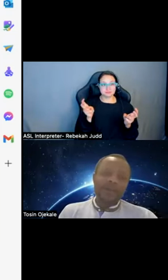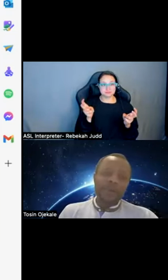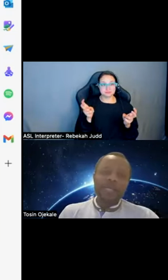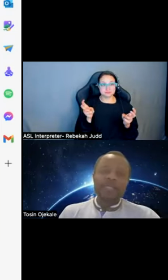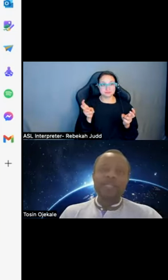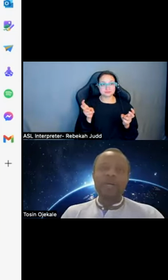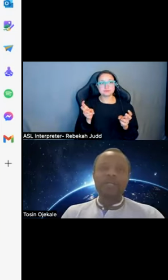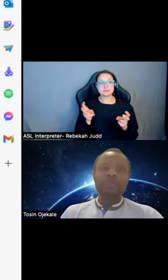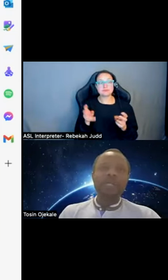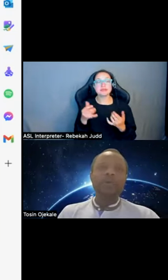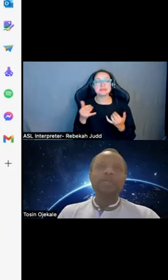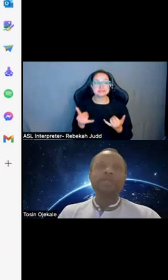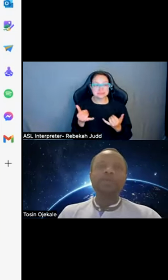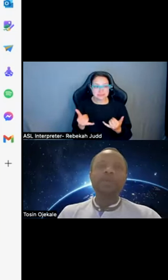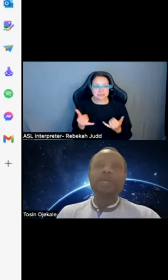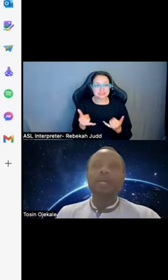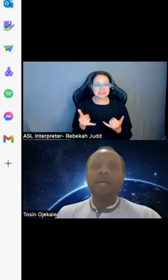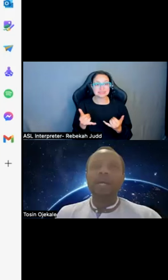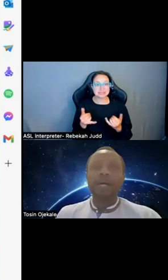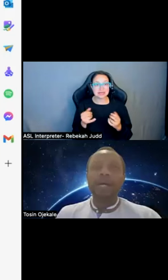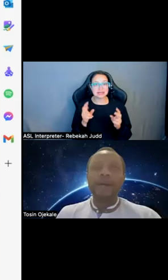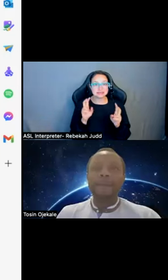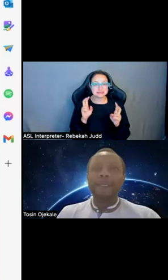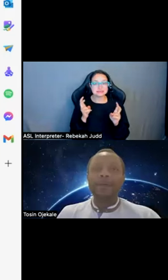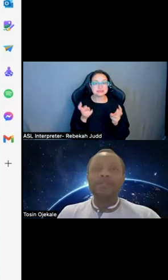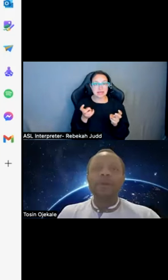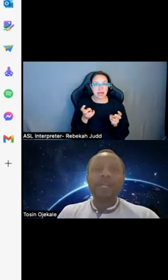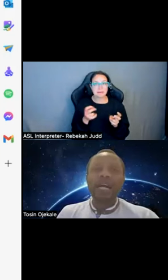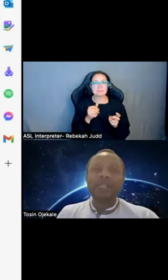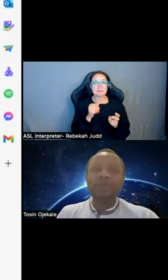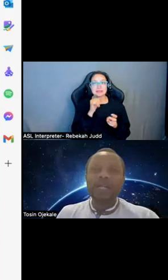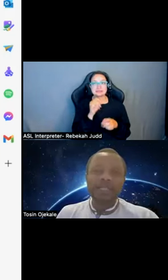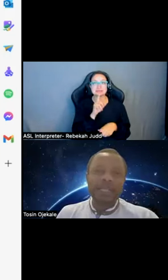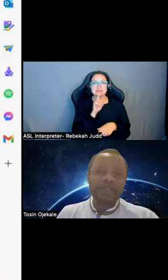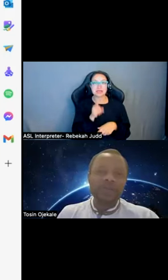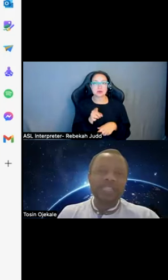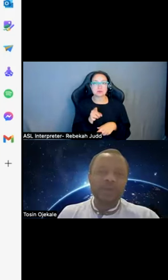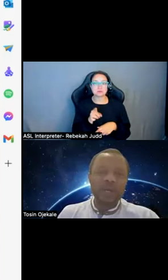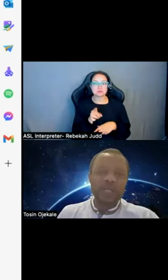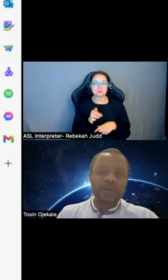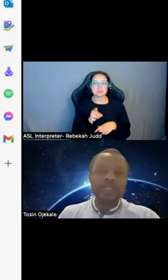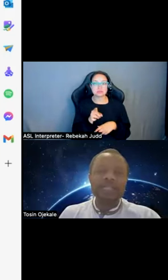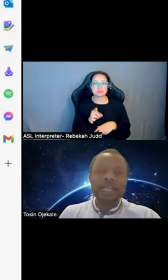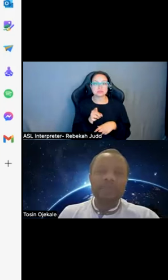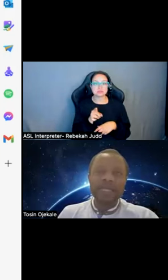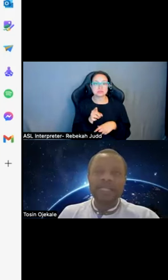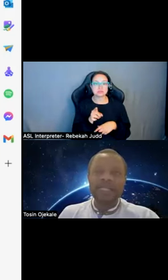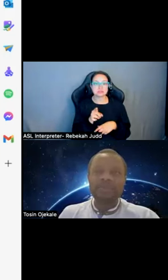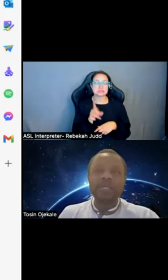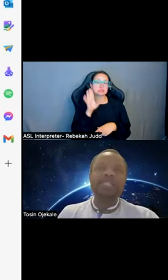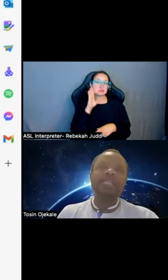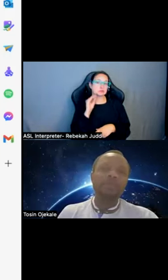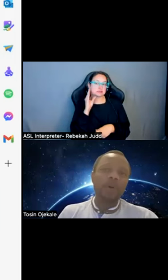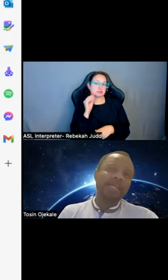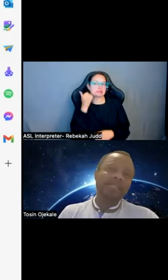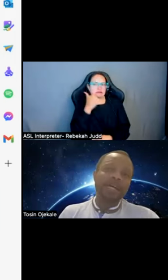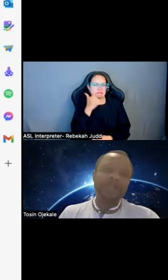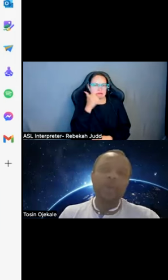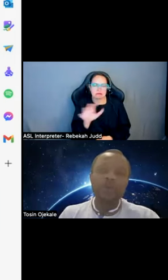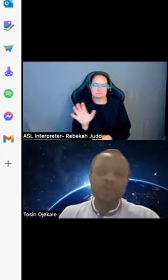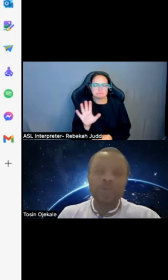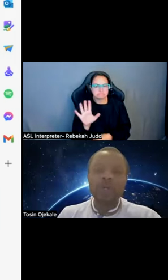Today's topic is not really going to be something that you will get to deal with on a daily basis, but it's